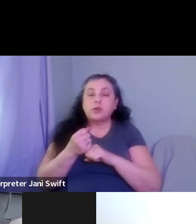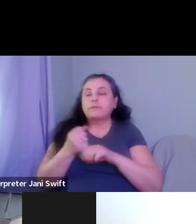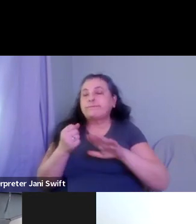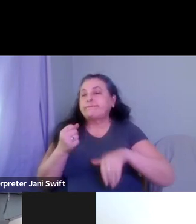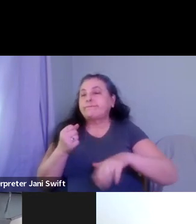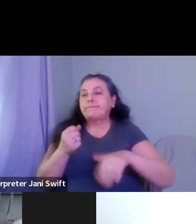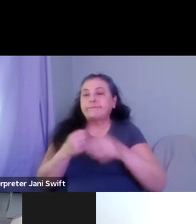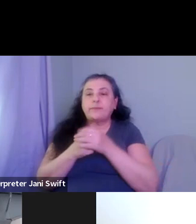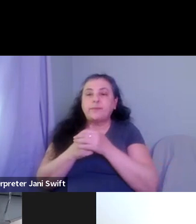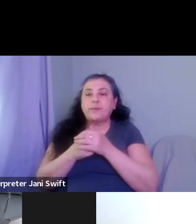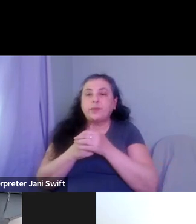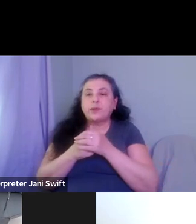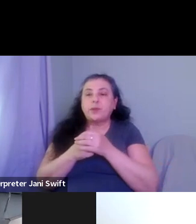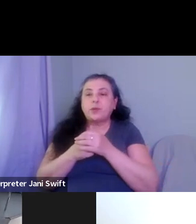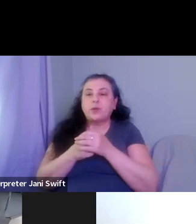have Illinois